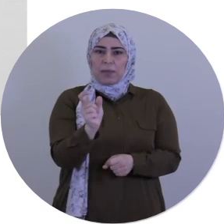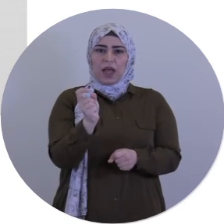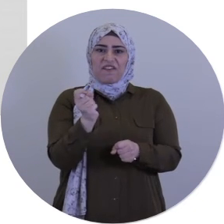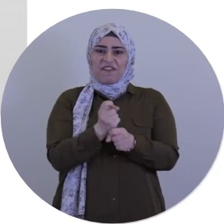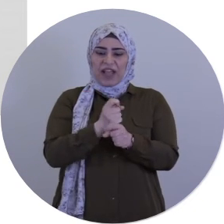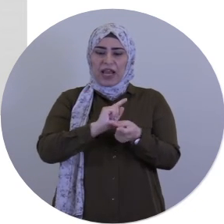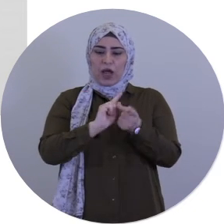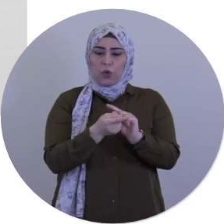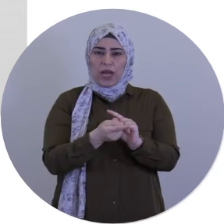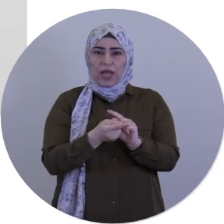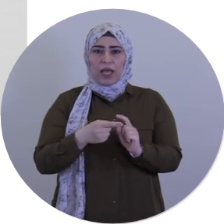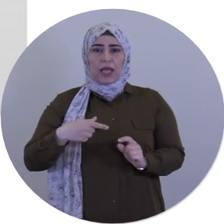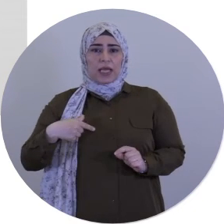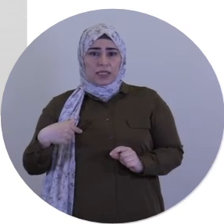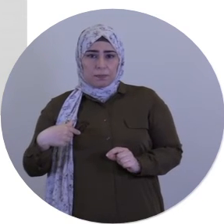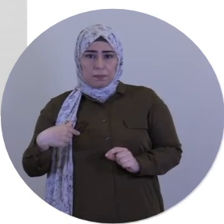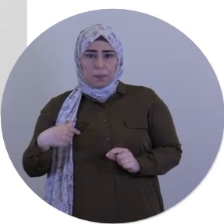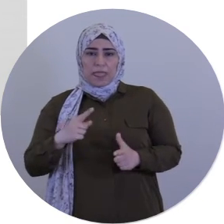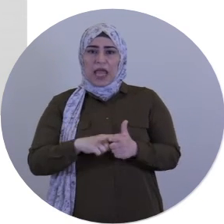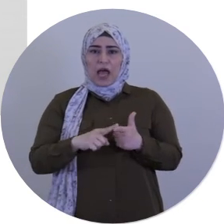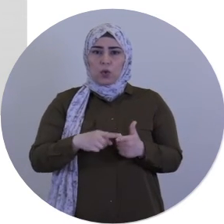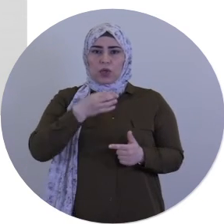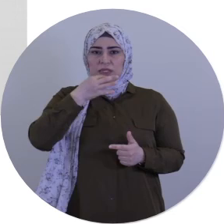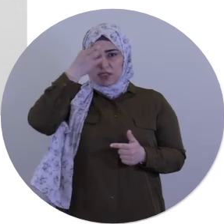building, he is full of happiness.